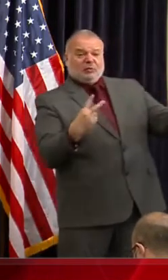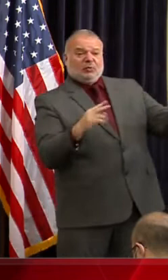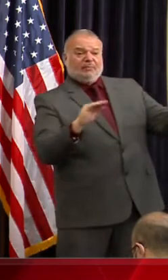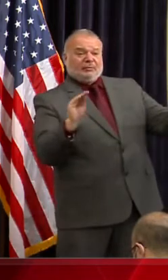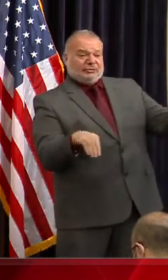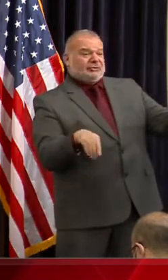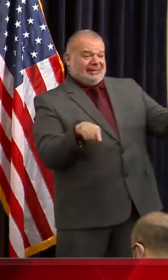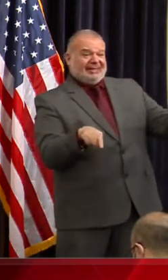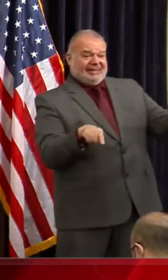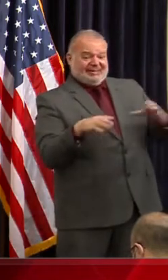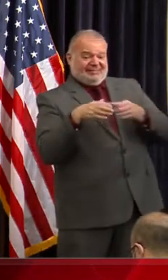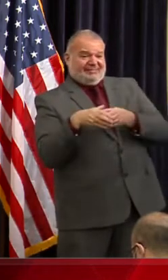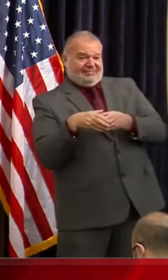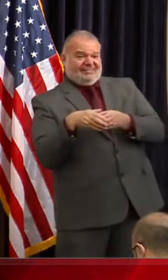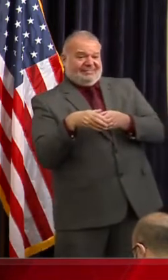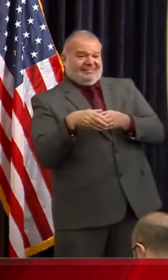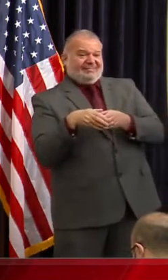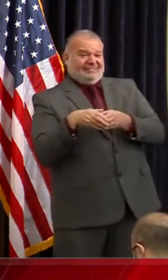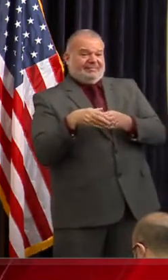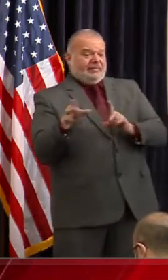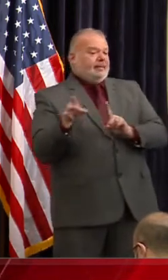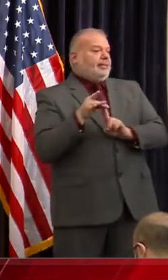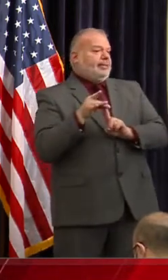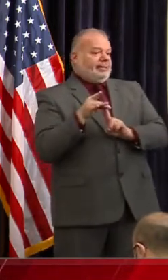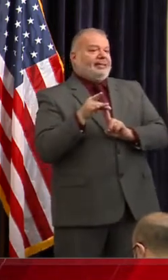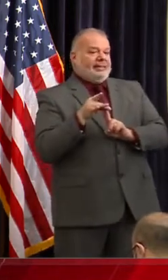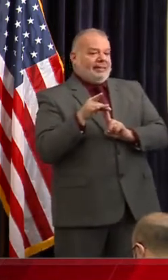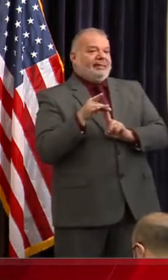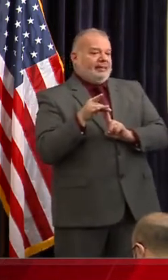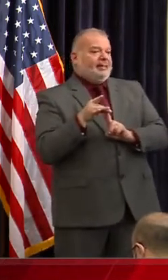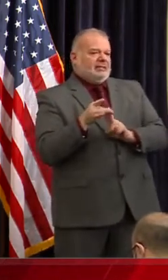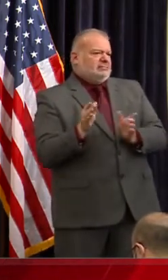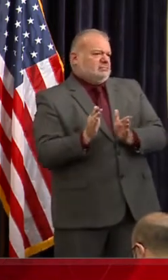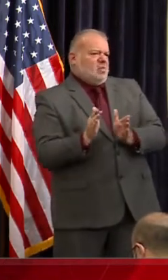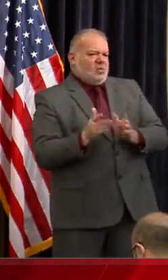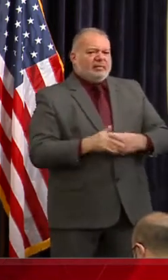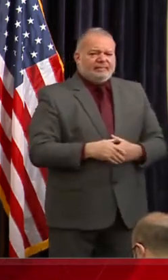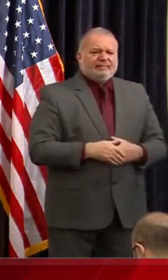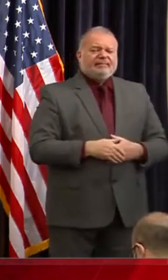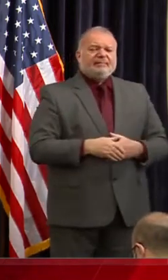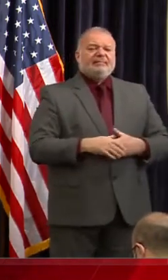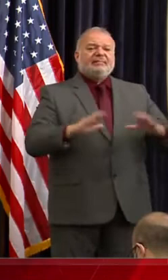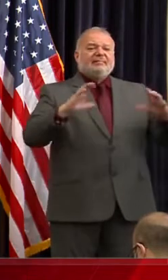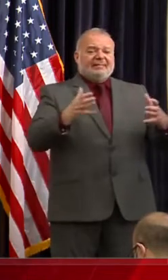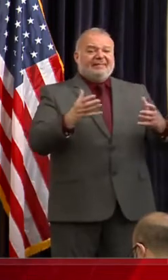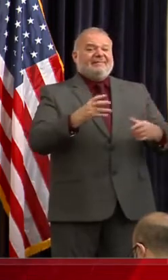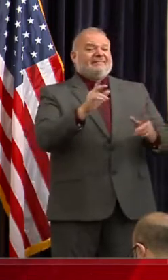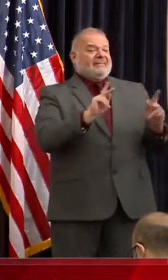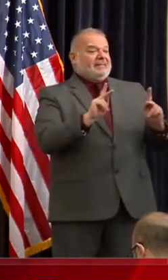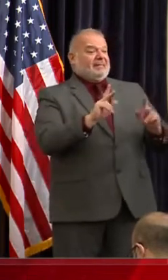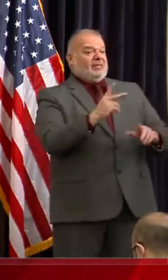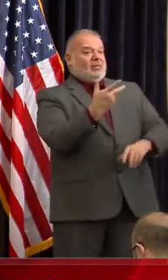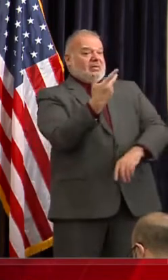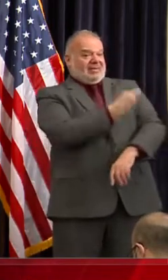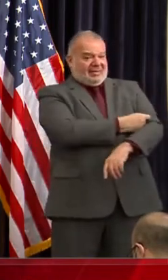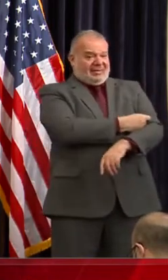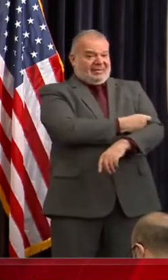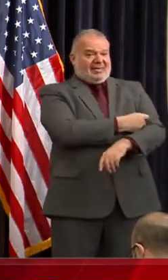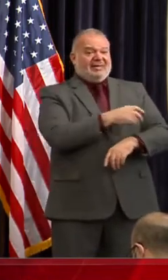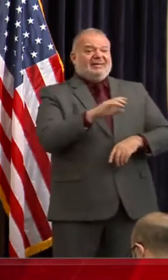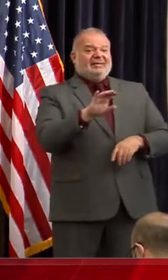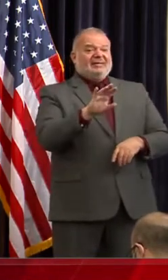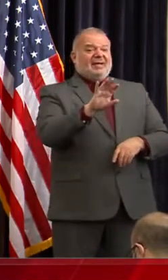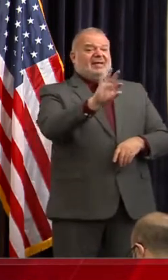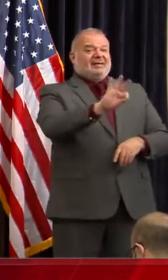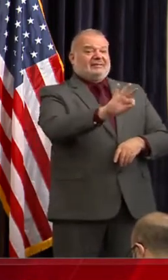Massachusetts, 97% of them never end up in a hospital. And we know that of the 1.2